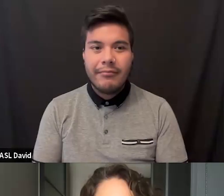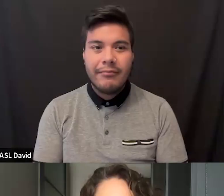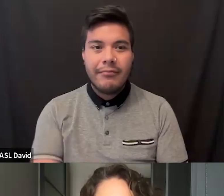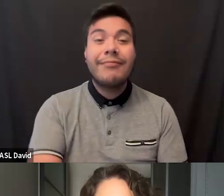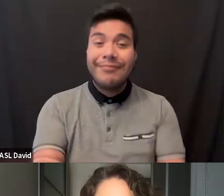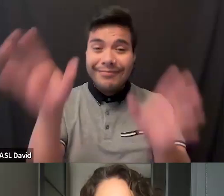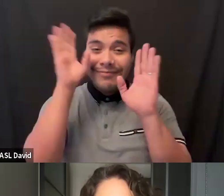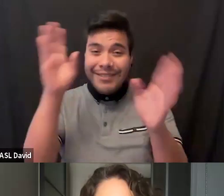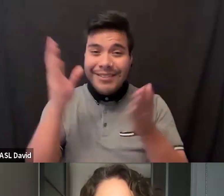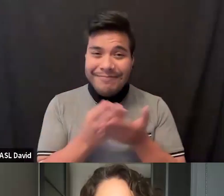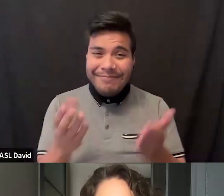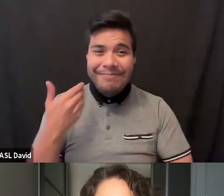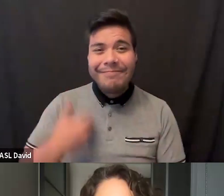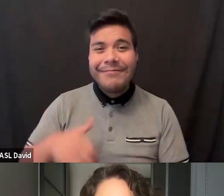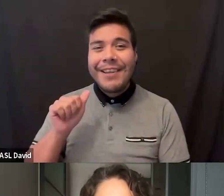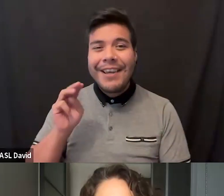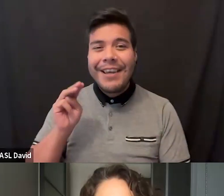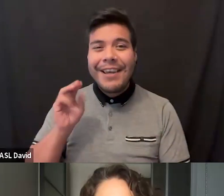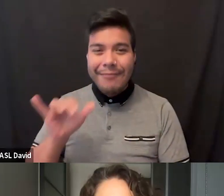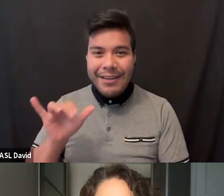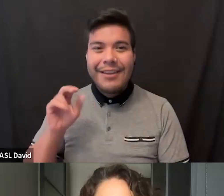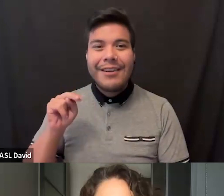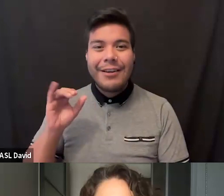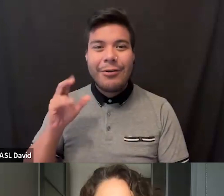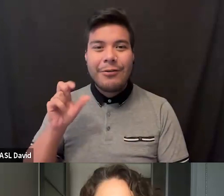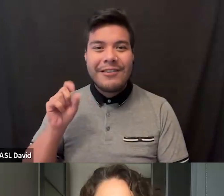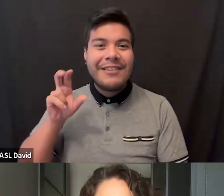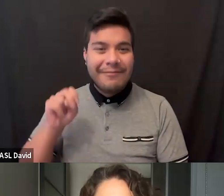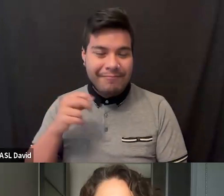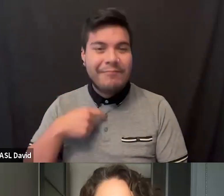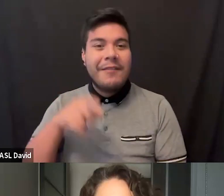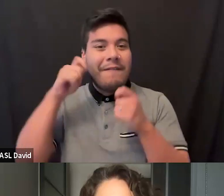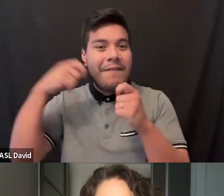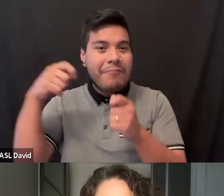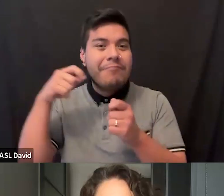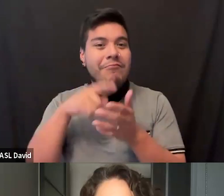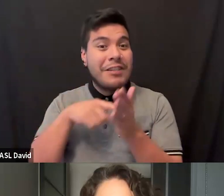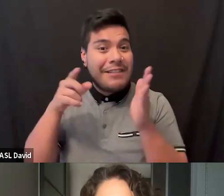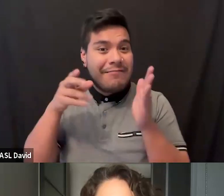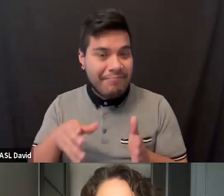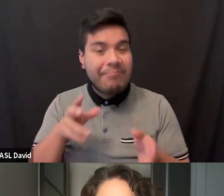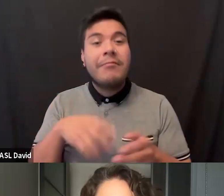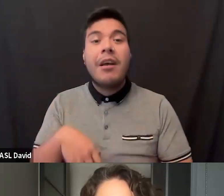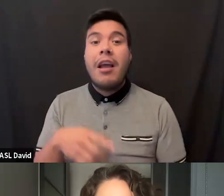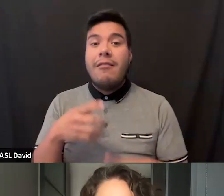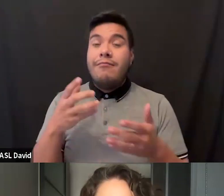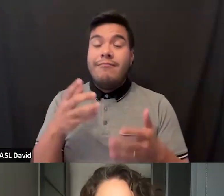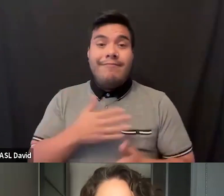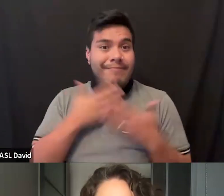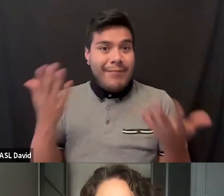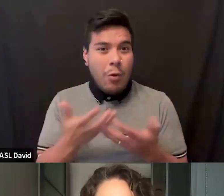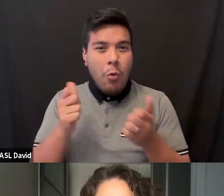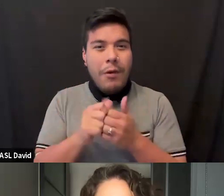Hello, everyone. My name is Amy Nicholson. I am a film critic, and I'm very excited to be moderating this conversation with Incompatible with Life. For